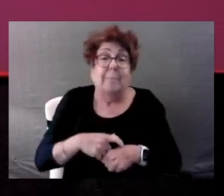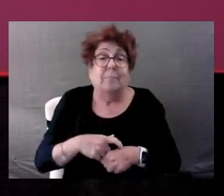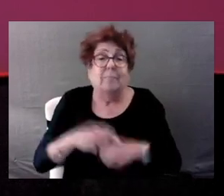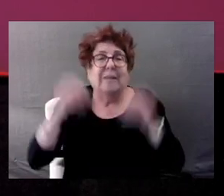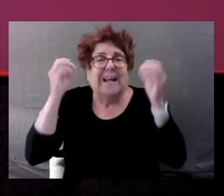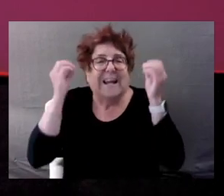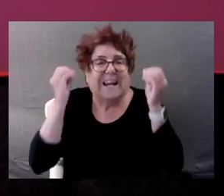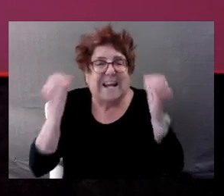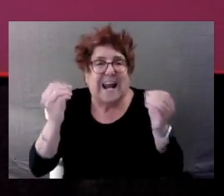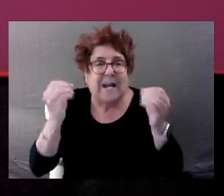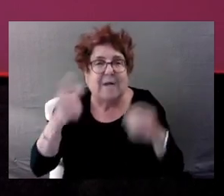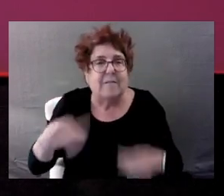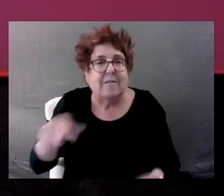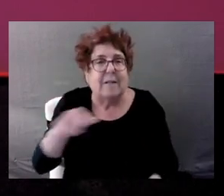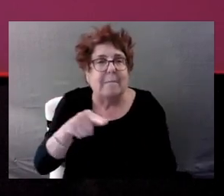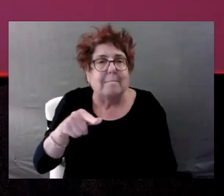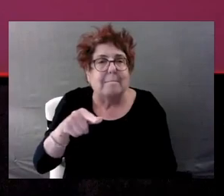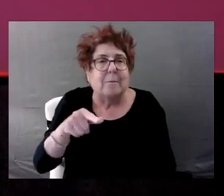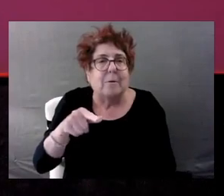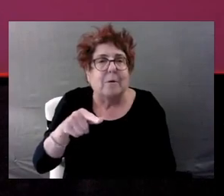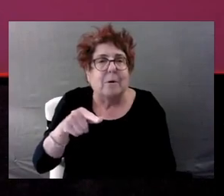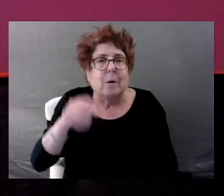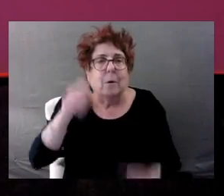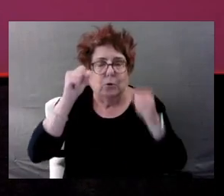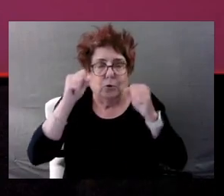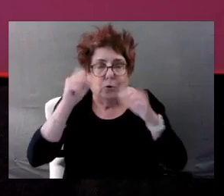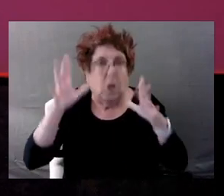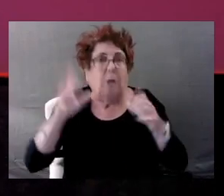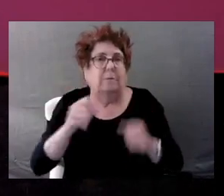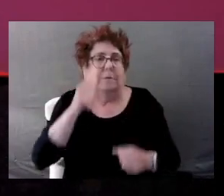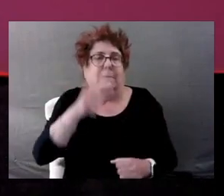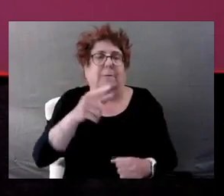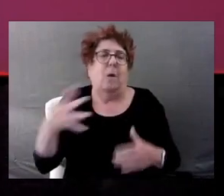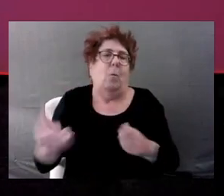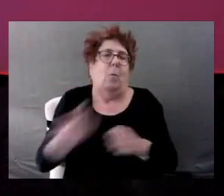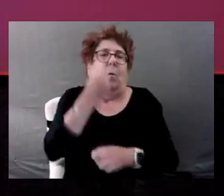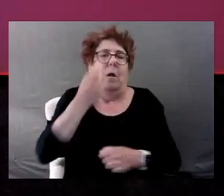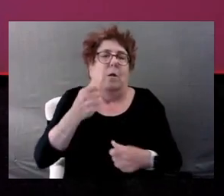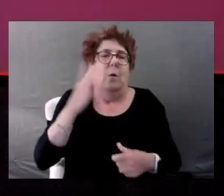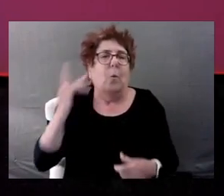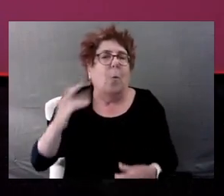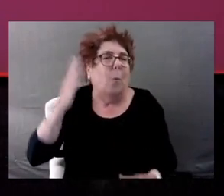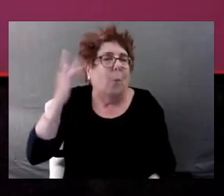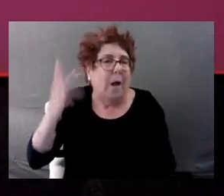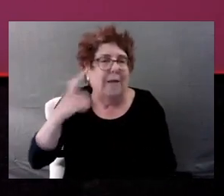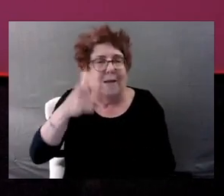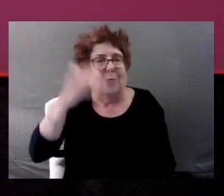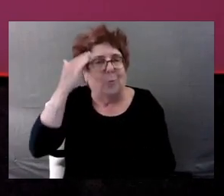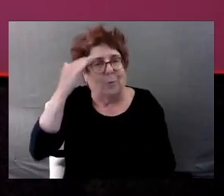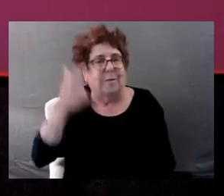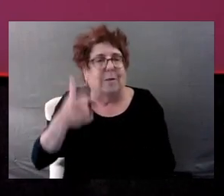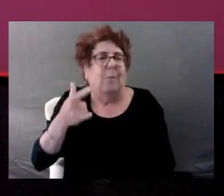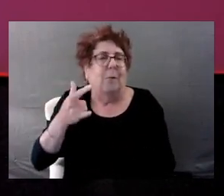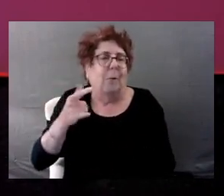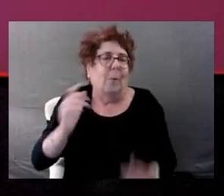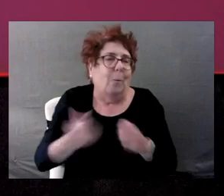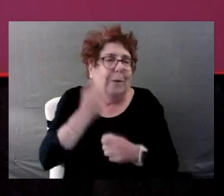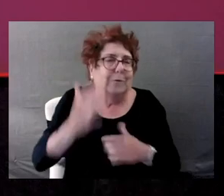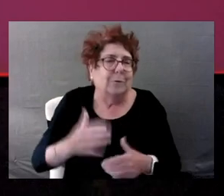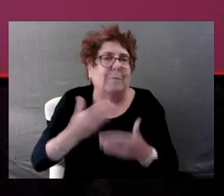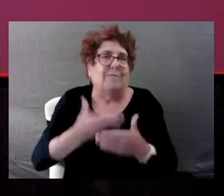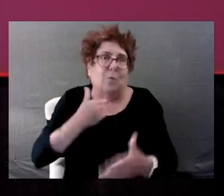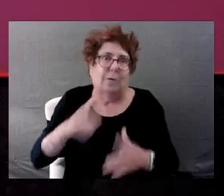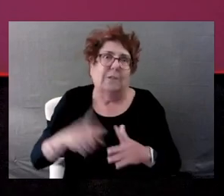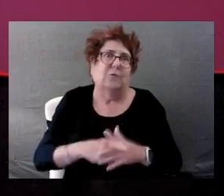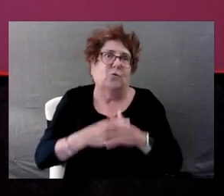were shocked that they won the gold. Because they knew they were winners before they started running. Their goal was, how can I